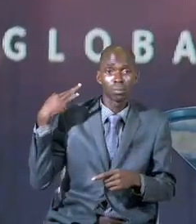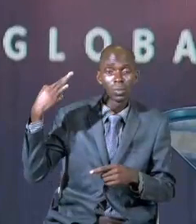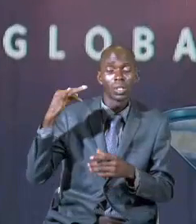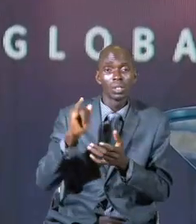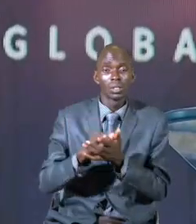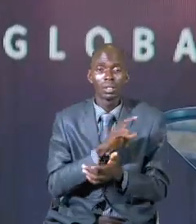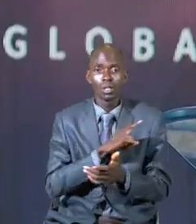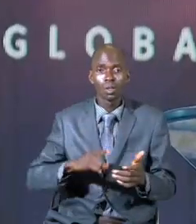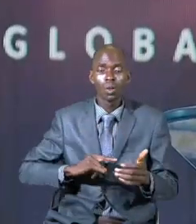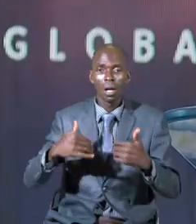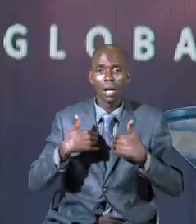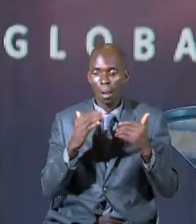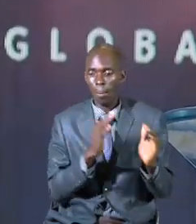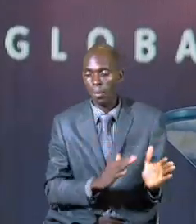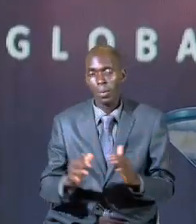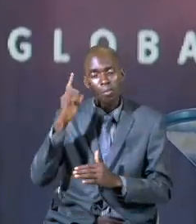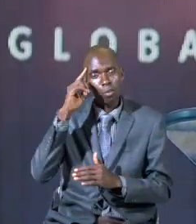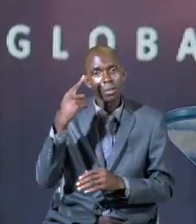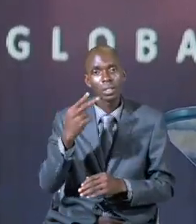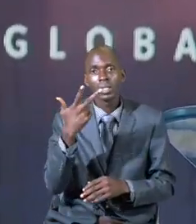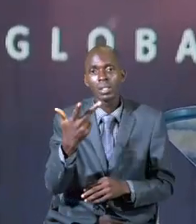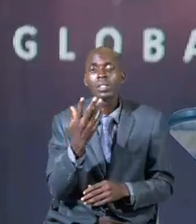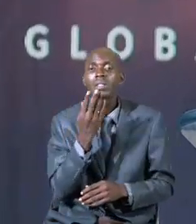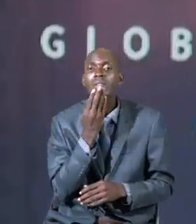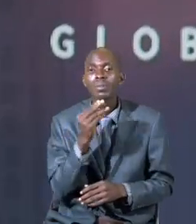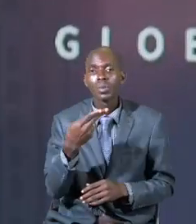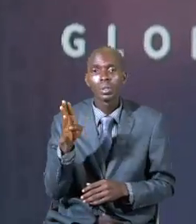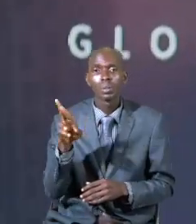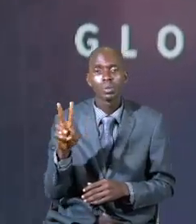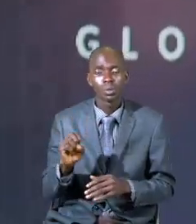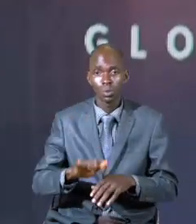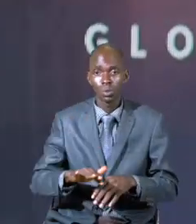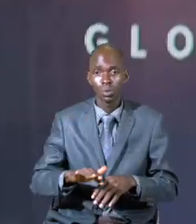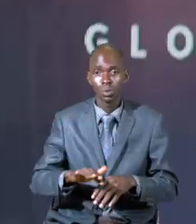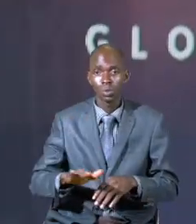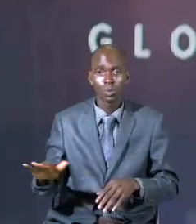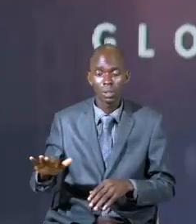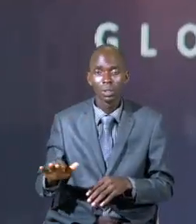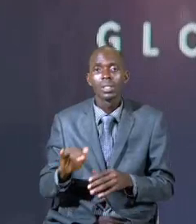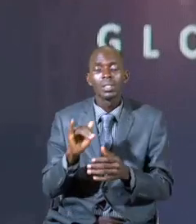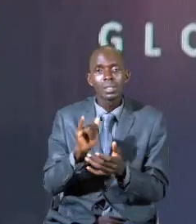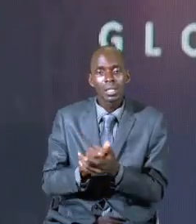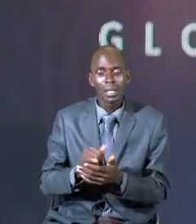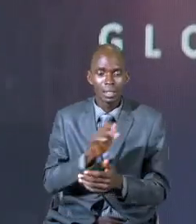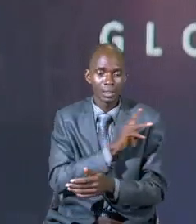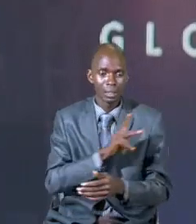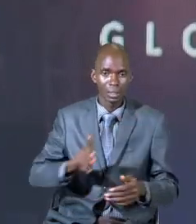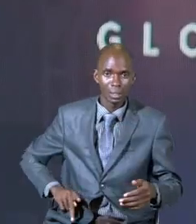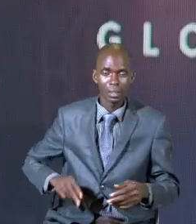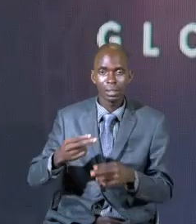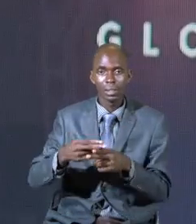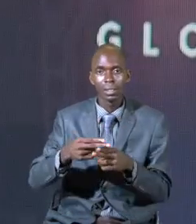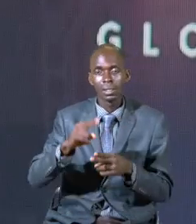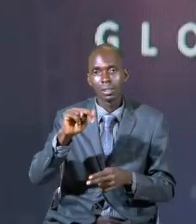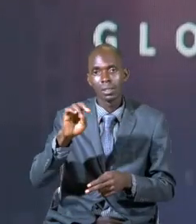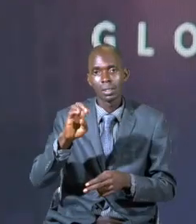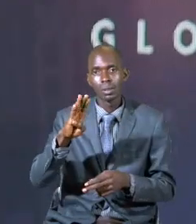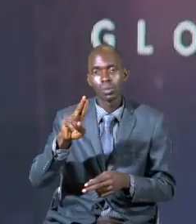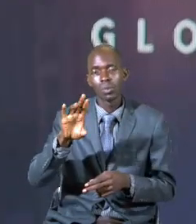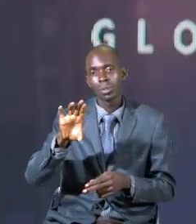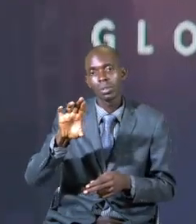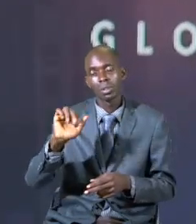Shadrach, Meshach, and Abednego for, Nebuchadnezzar could have stopped them. The furnace of